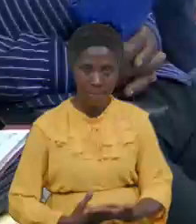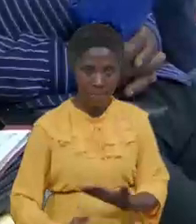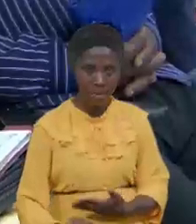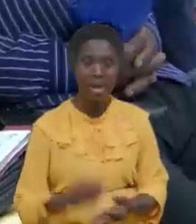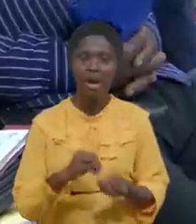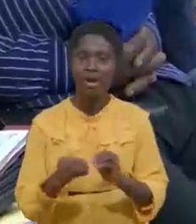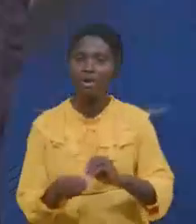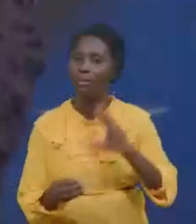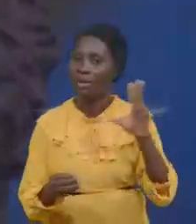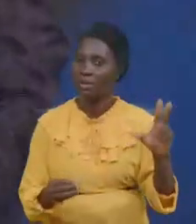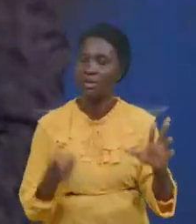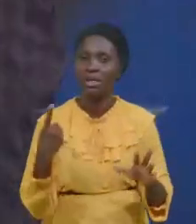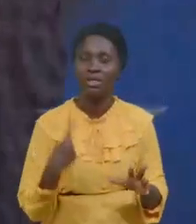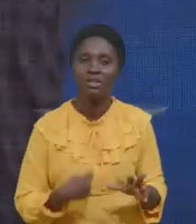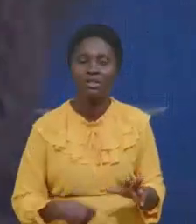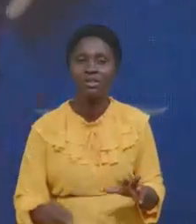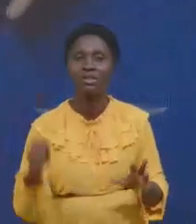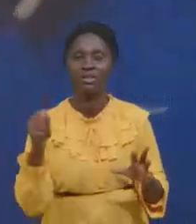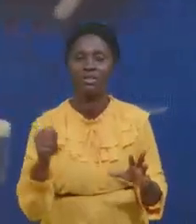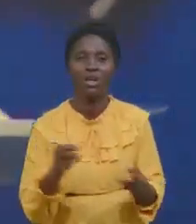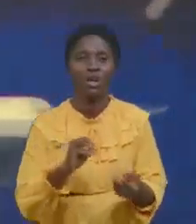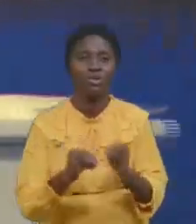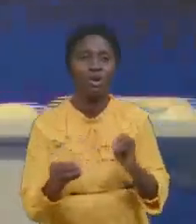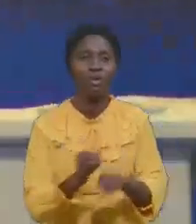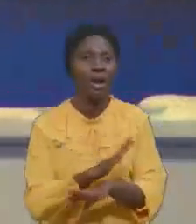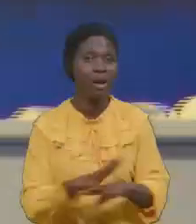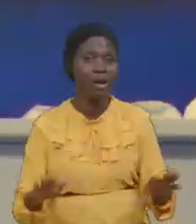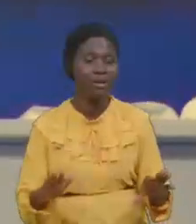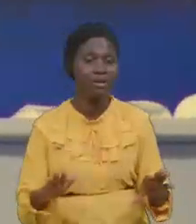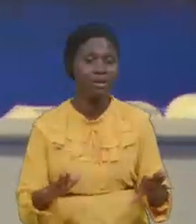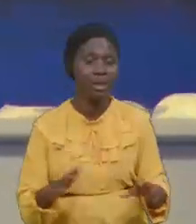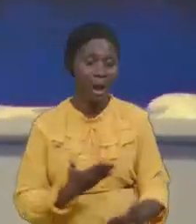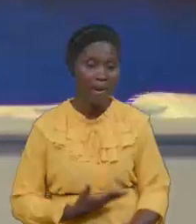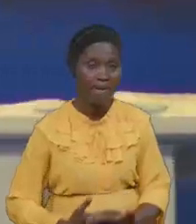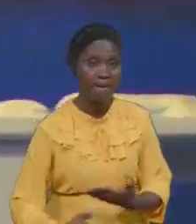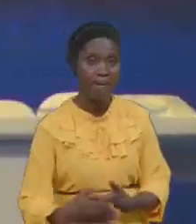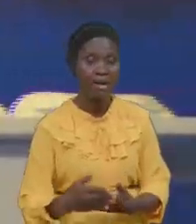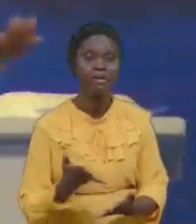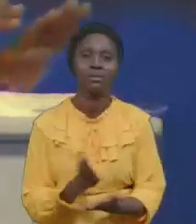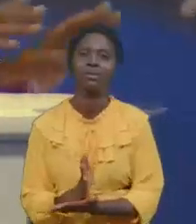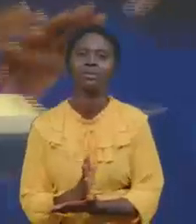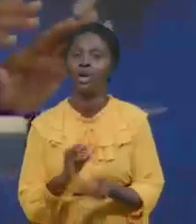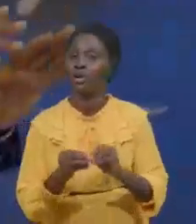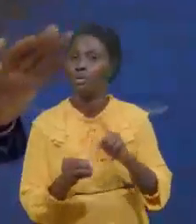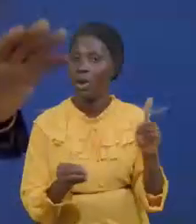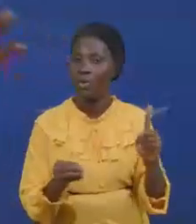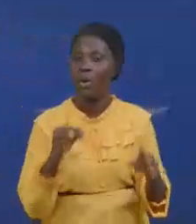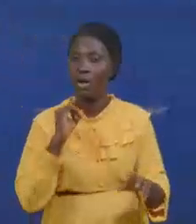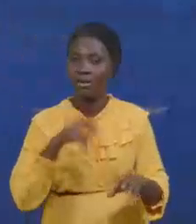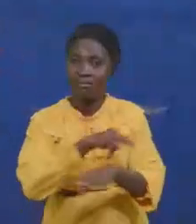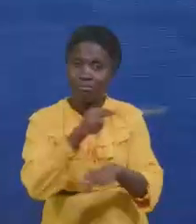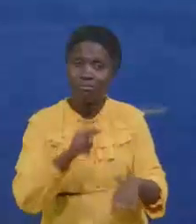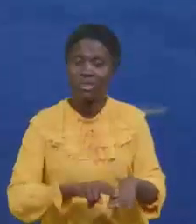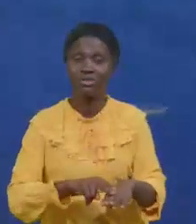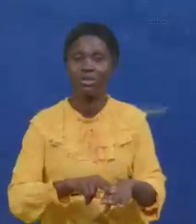the numberless birthrights. Number one, the natural birth into